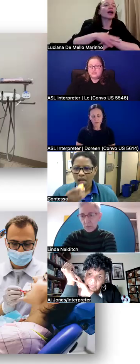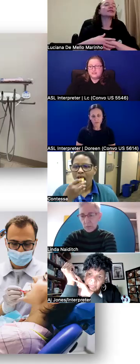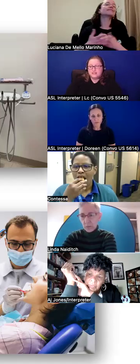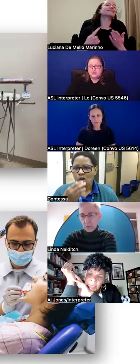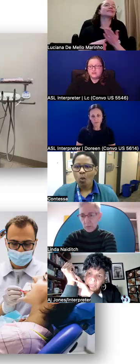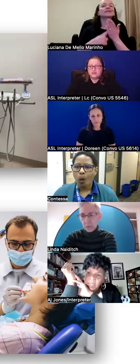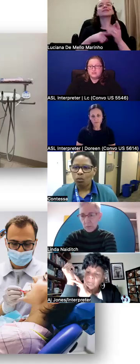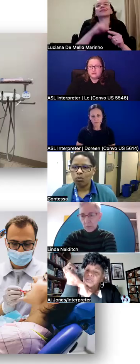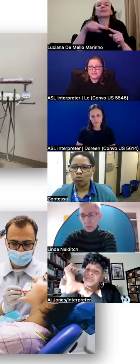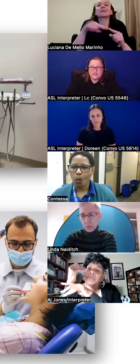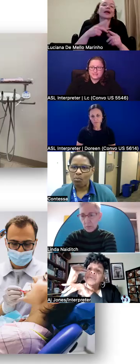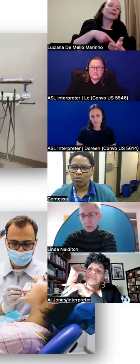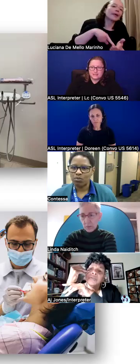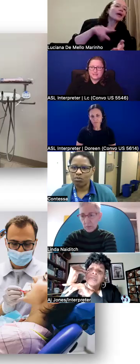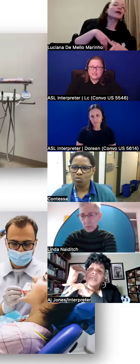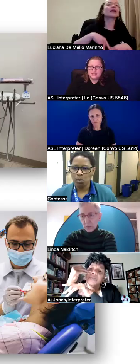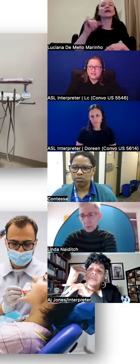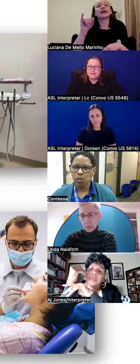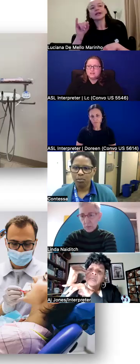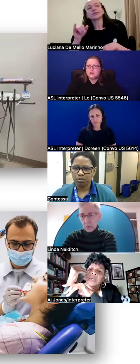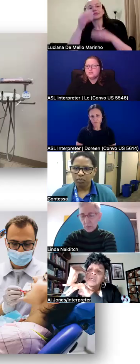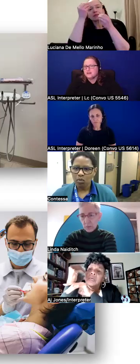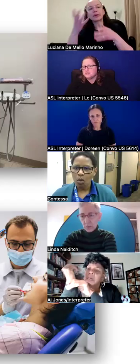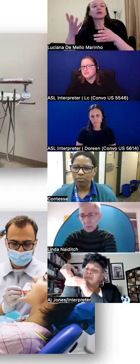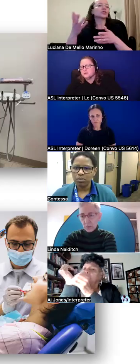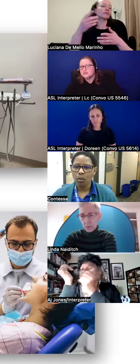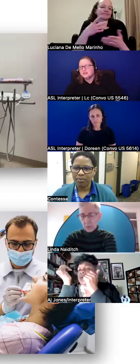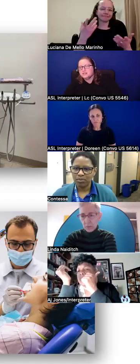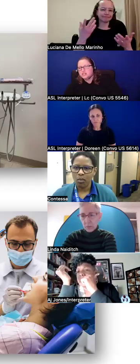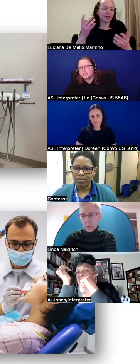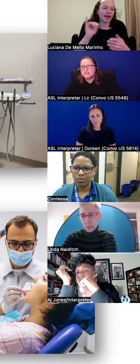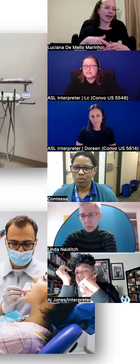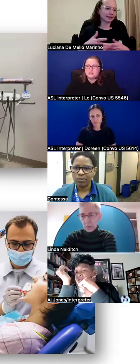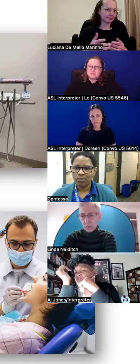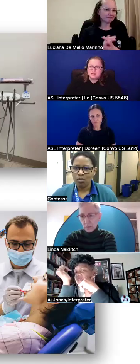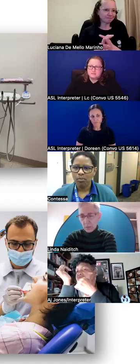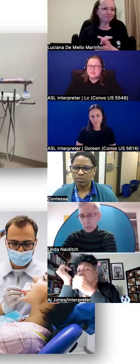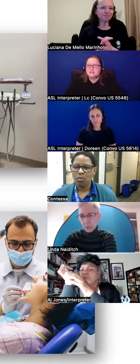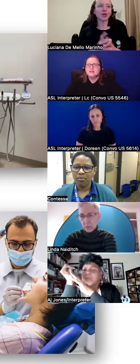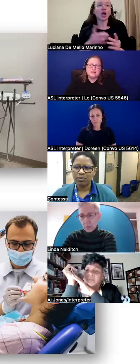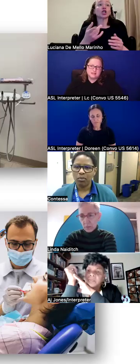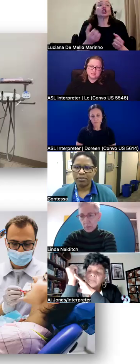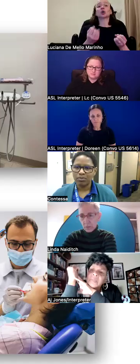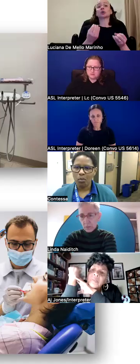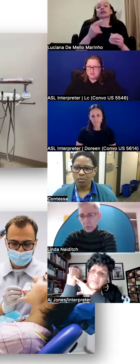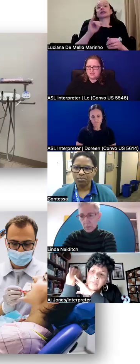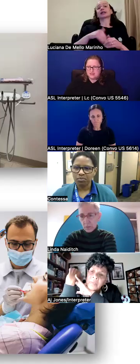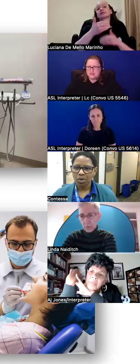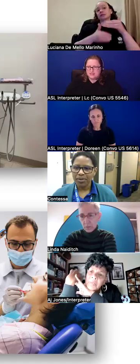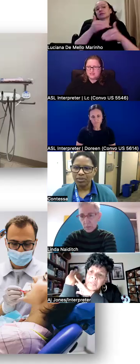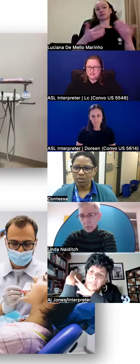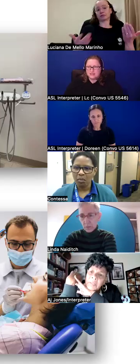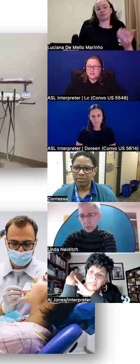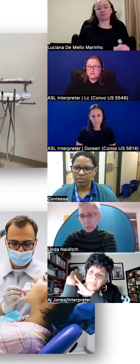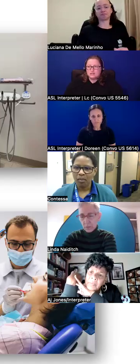After leaving, then they'll go to the front desk and then, they have to deal with their insurance, their payments, next appointment, that kind